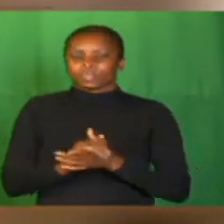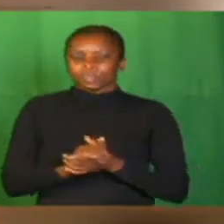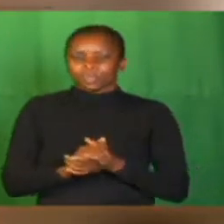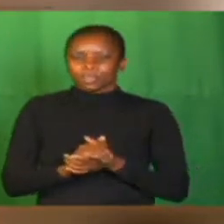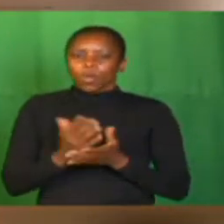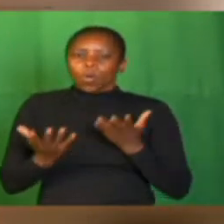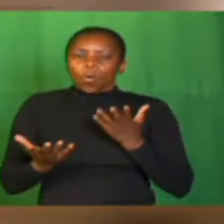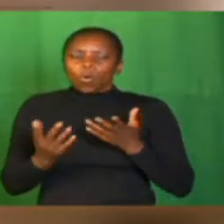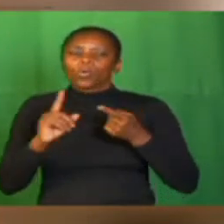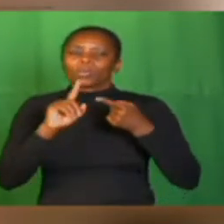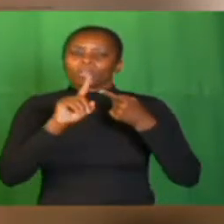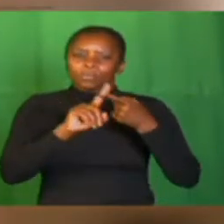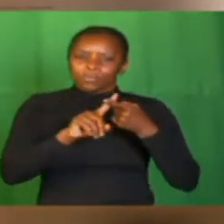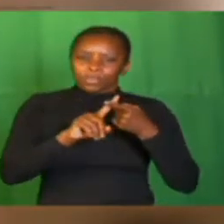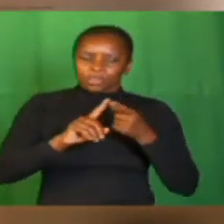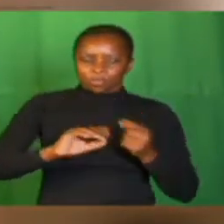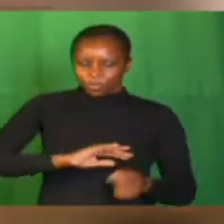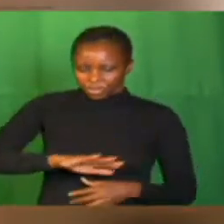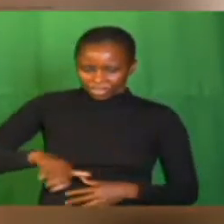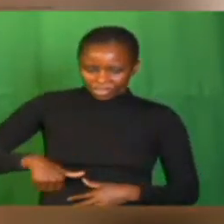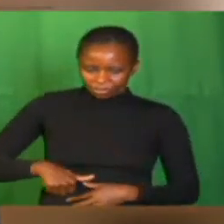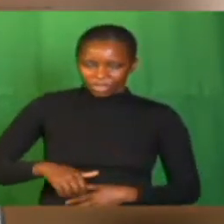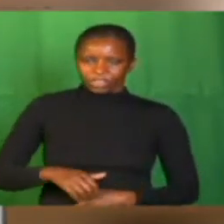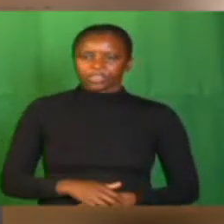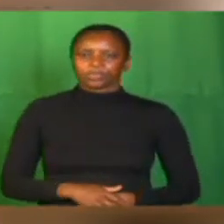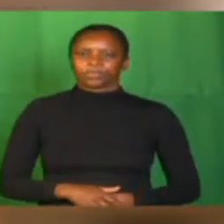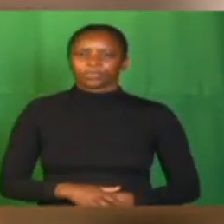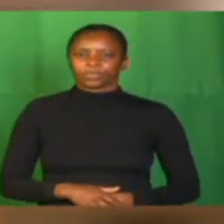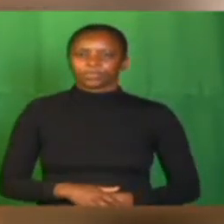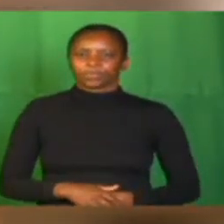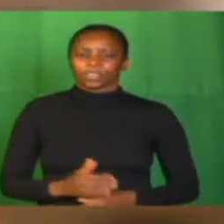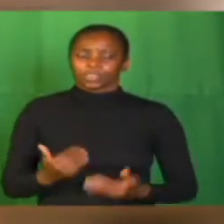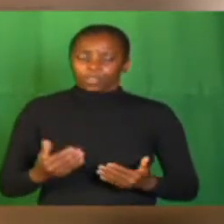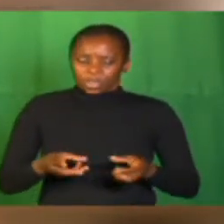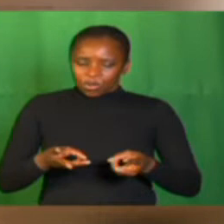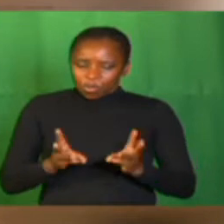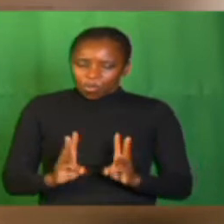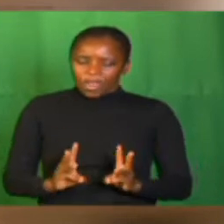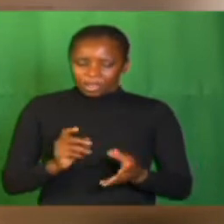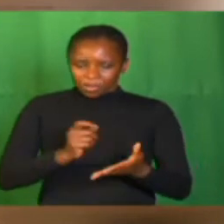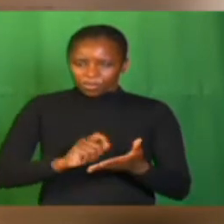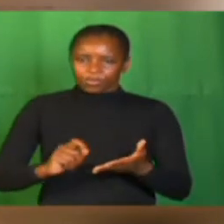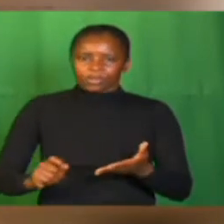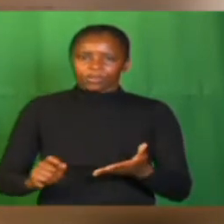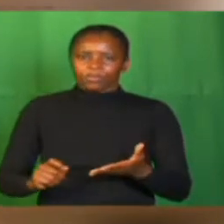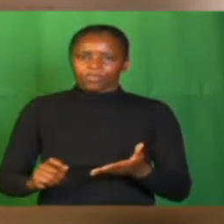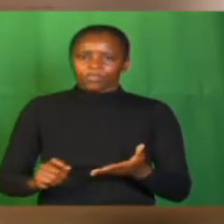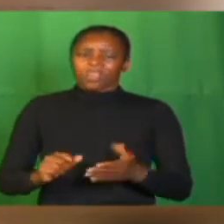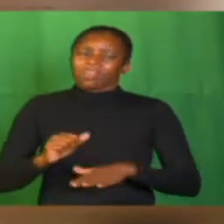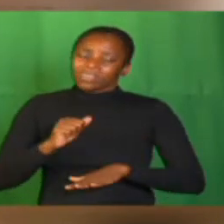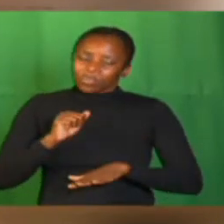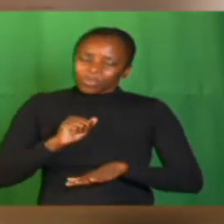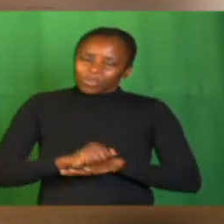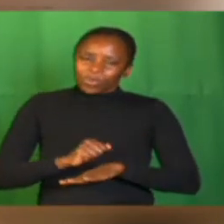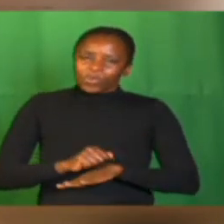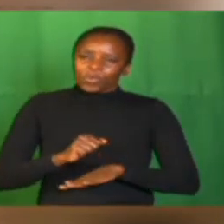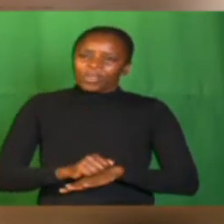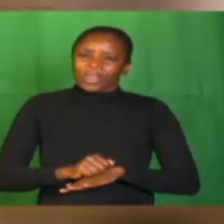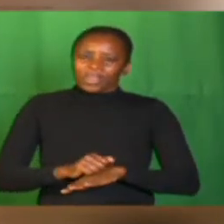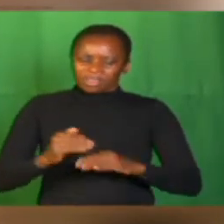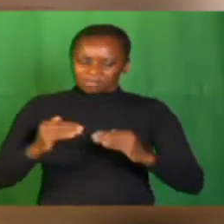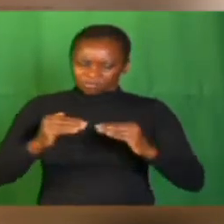the subtraction that will be done for your order of operations. That way you are going to be able to distribute